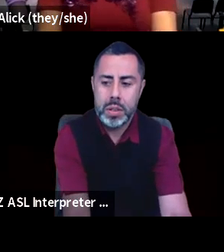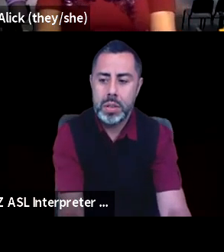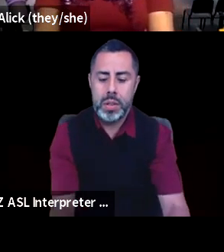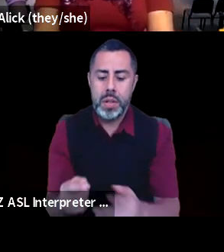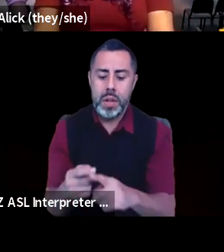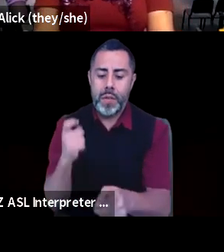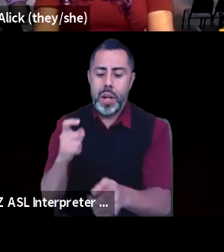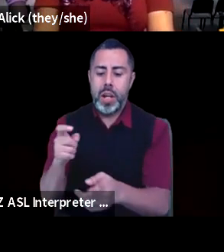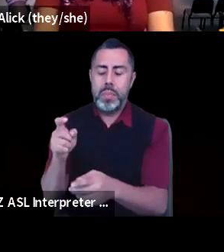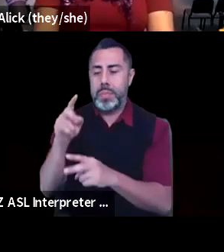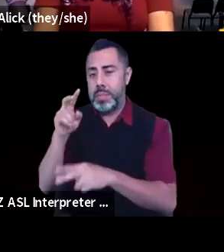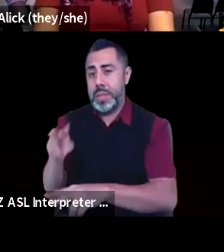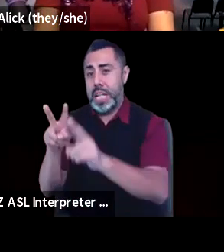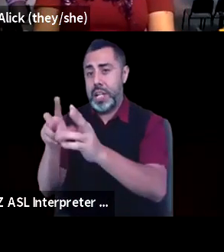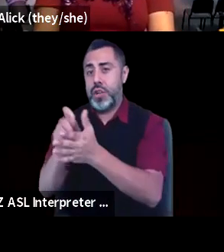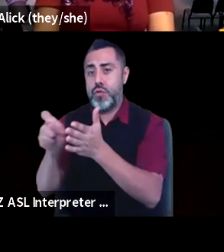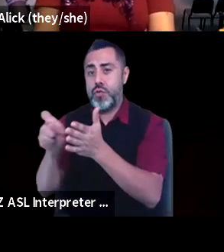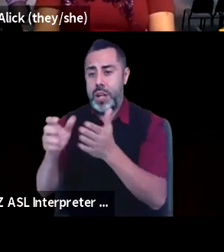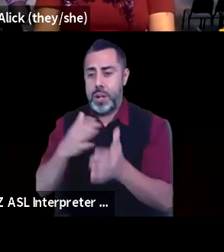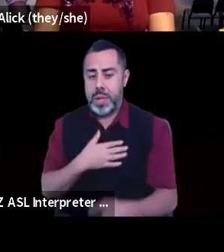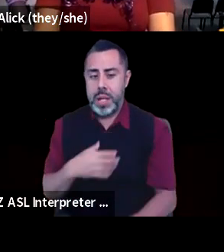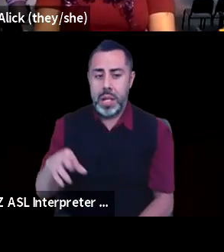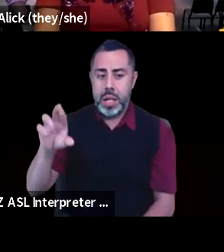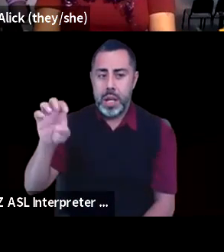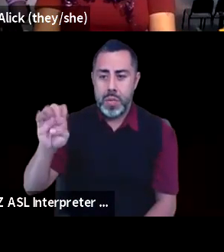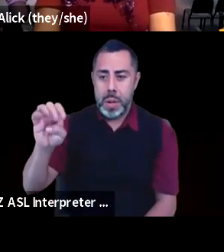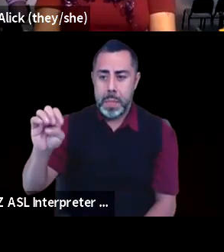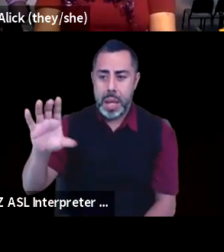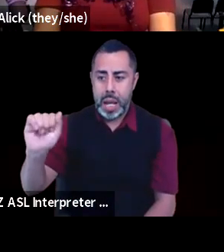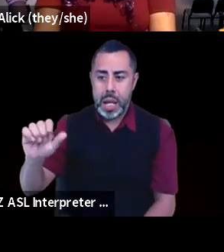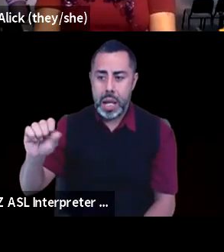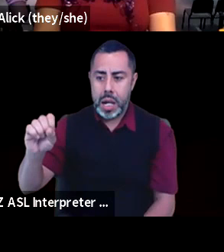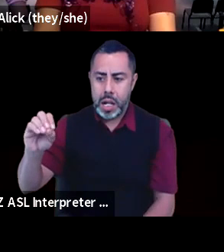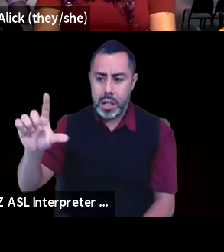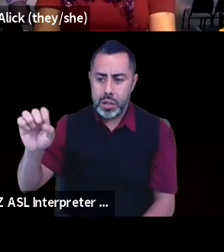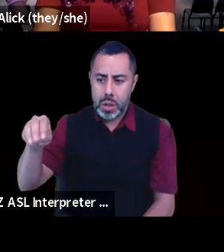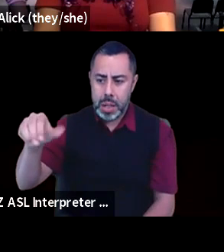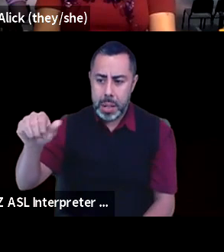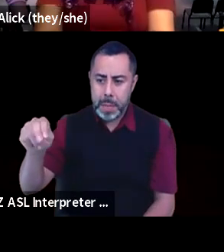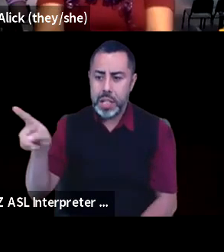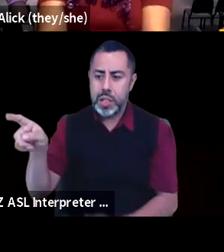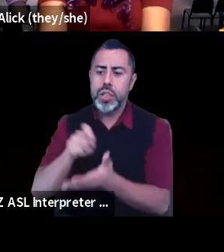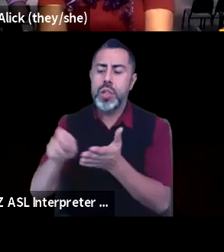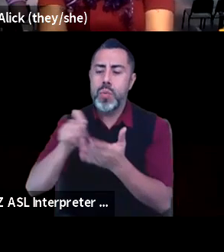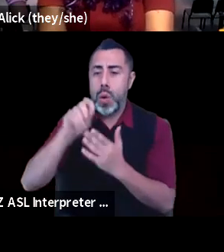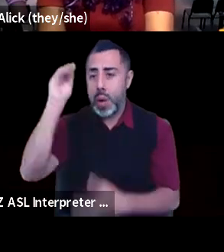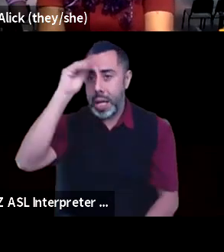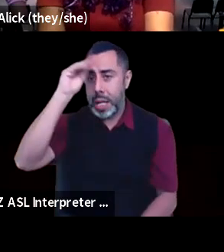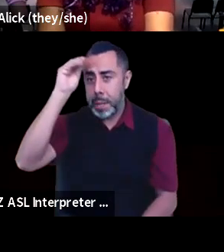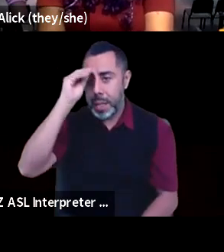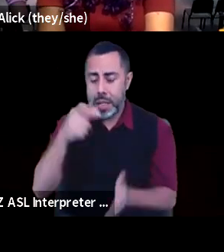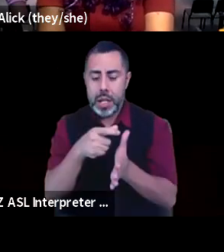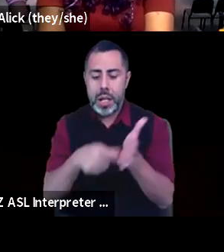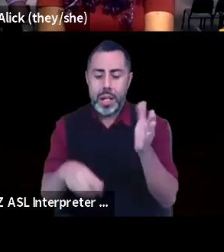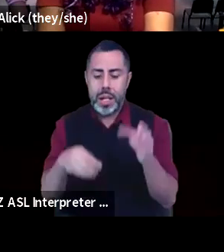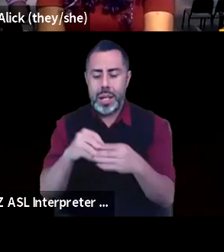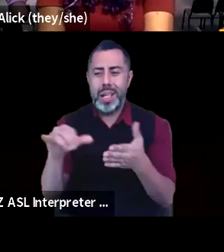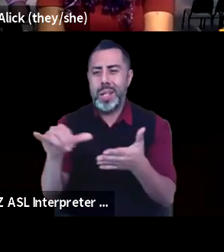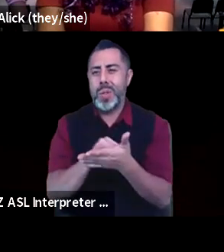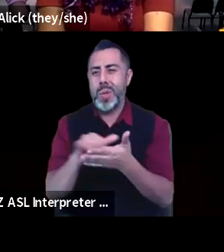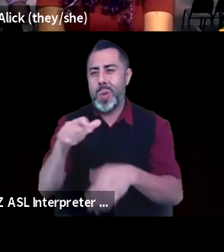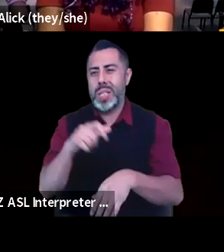of mine, Rebecca Solnit, who wrote recently an opinion piece in the New York Times about what we're all facing. And I